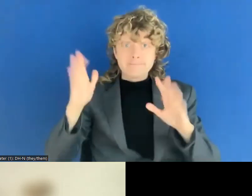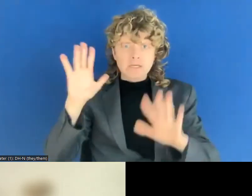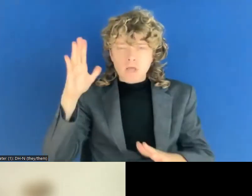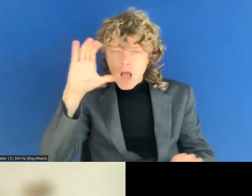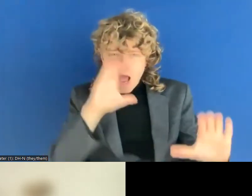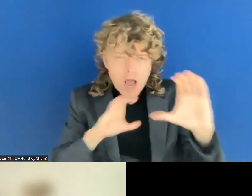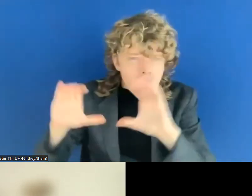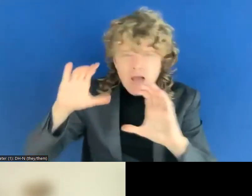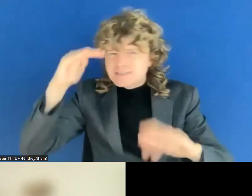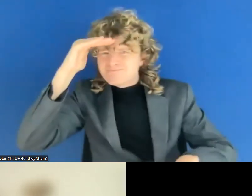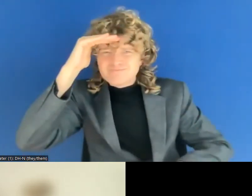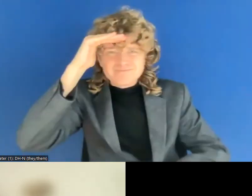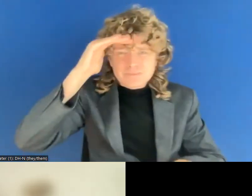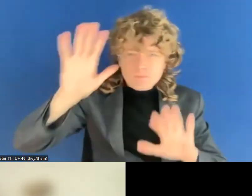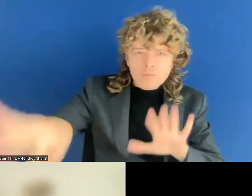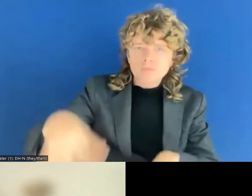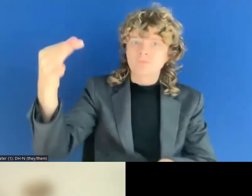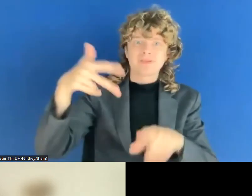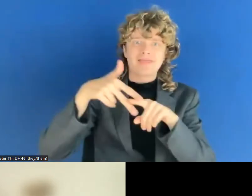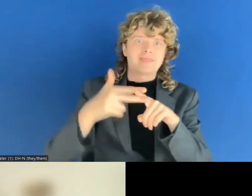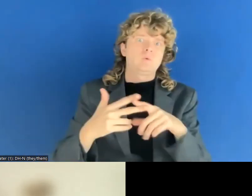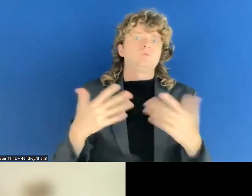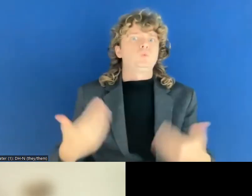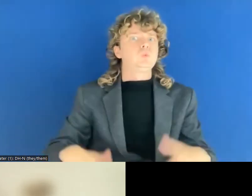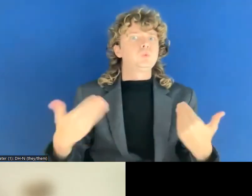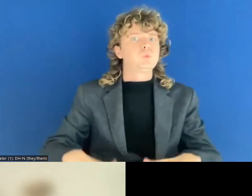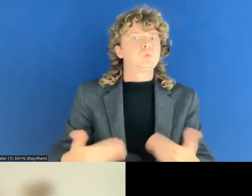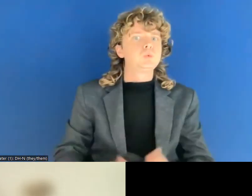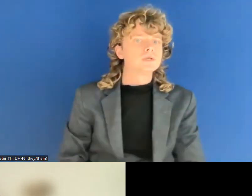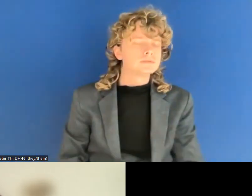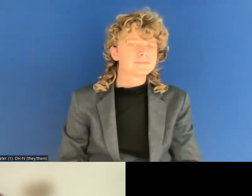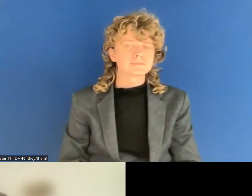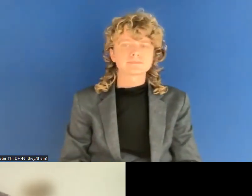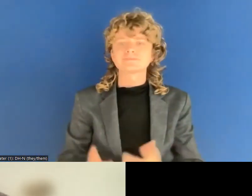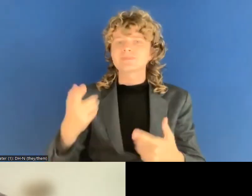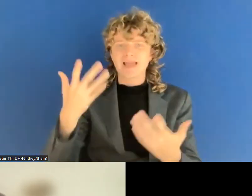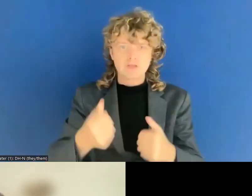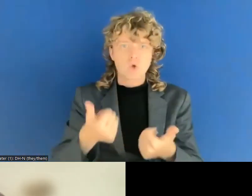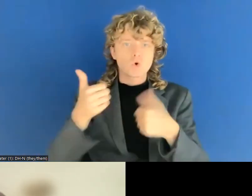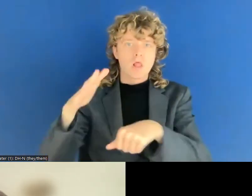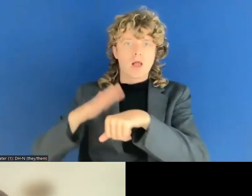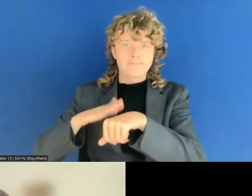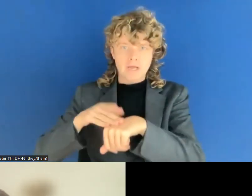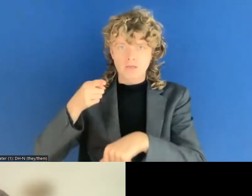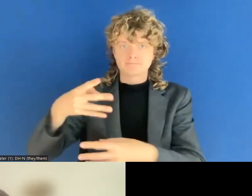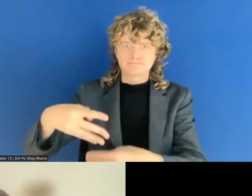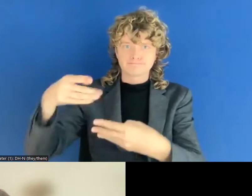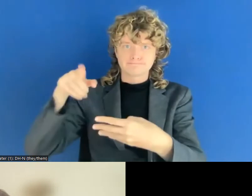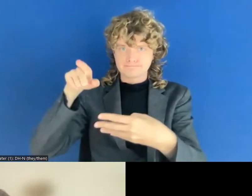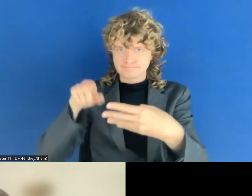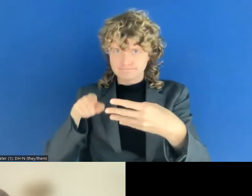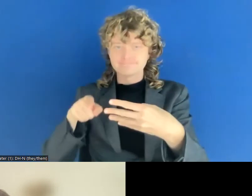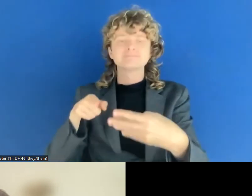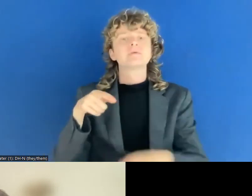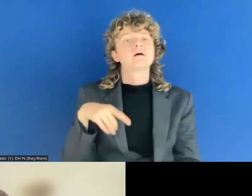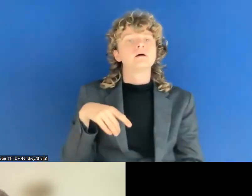measures out there. So we have a good comment here connected to this from the audience. I wonder why we keep complaining